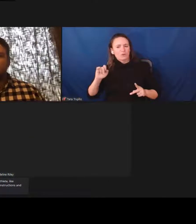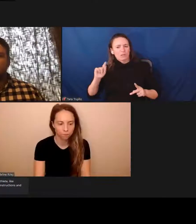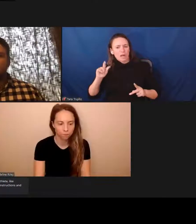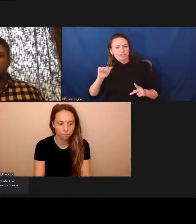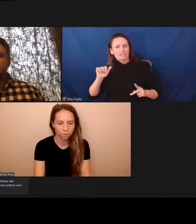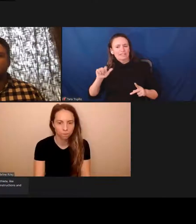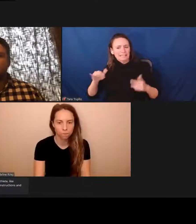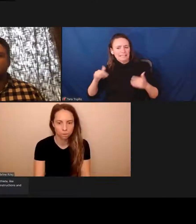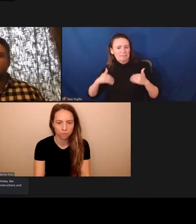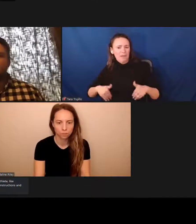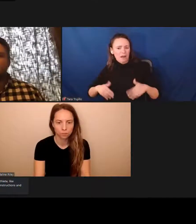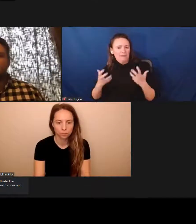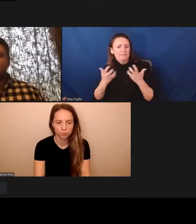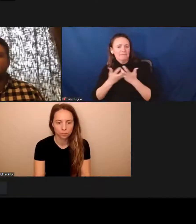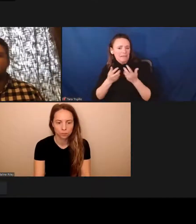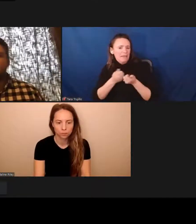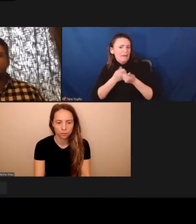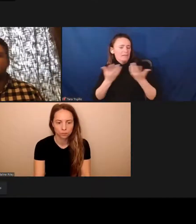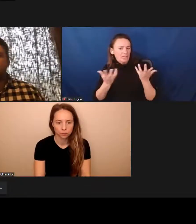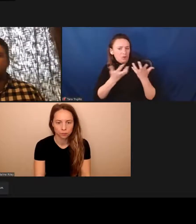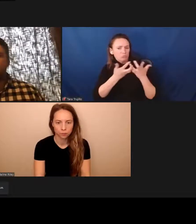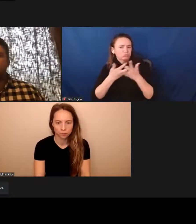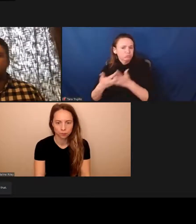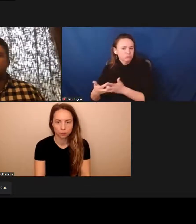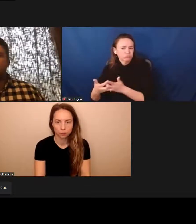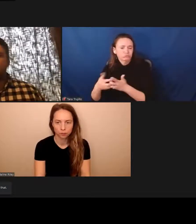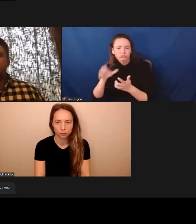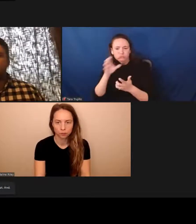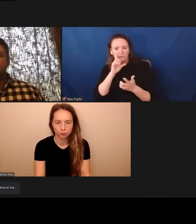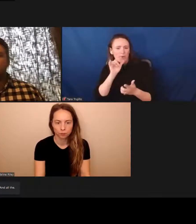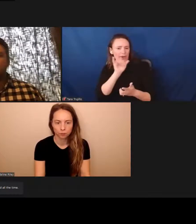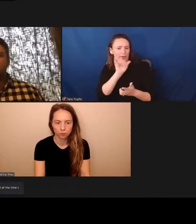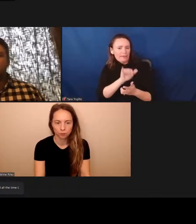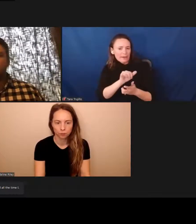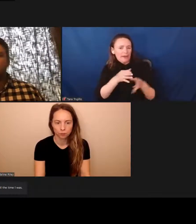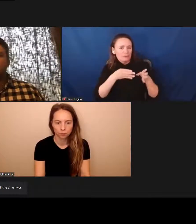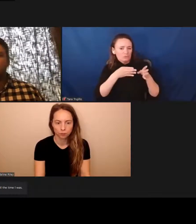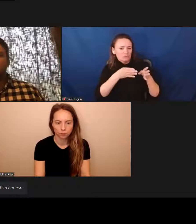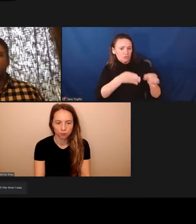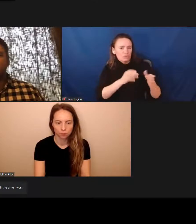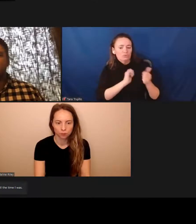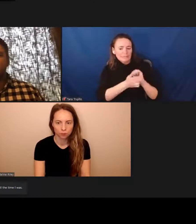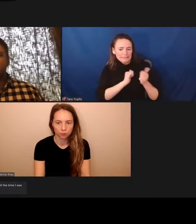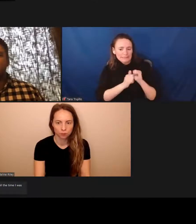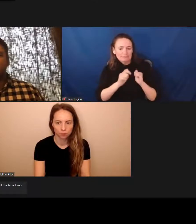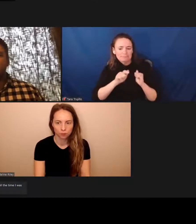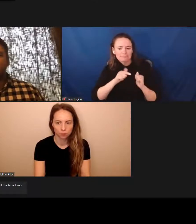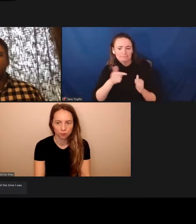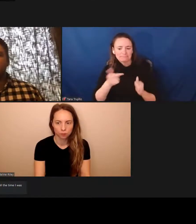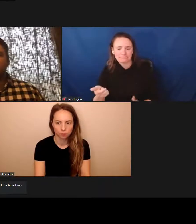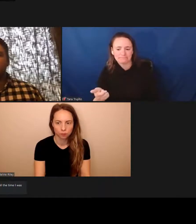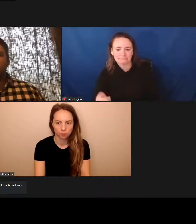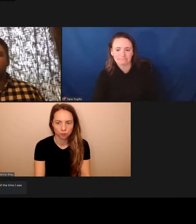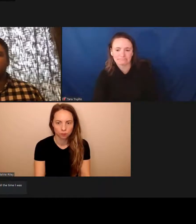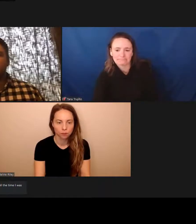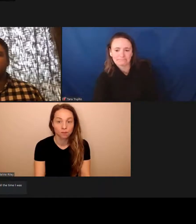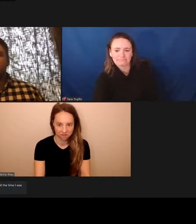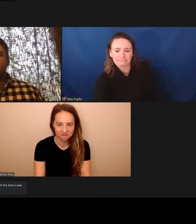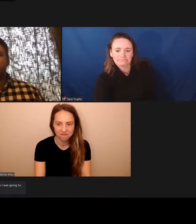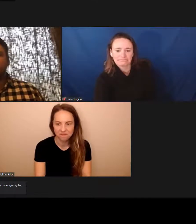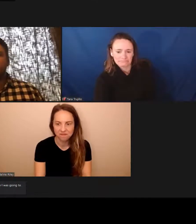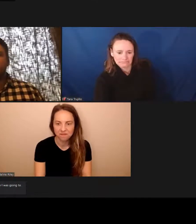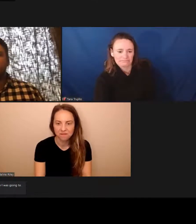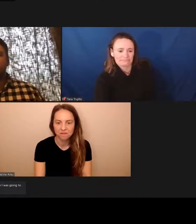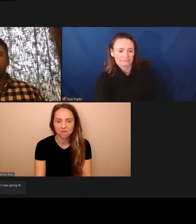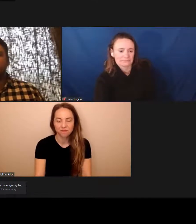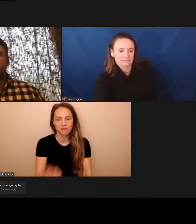So I really started to pursue that. And all the time I was going to school, and I was,